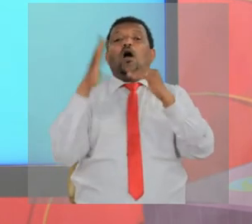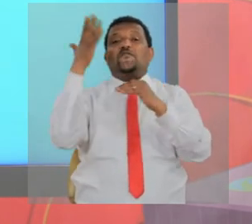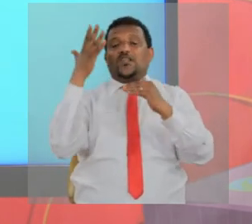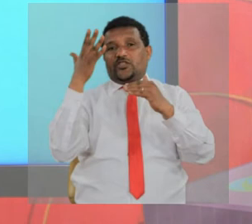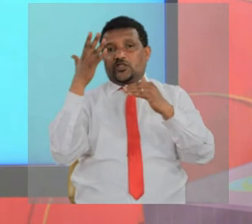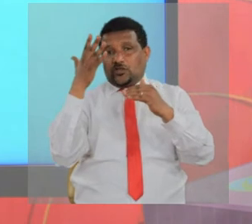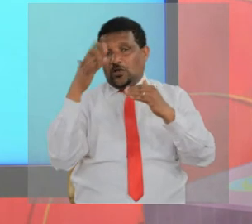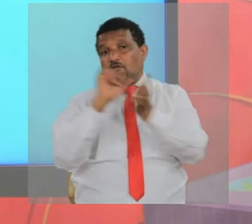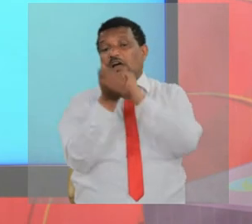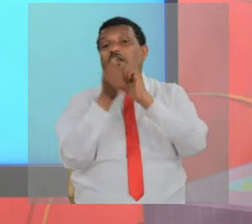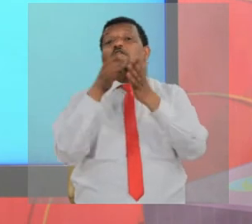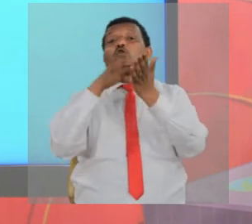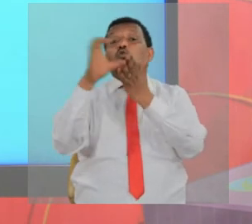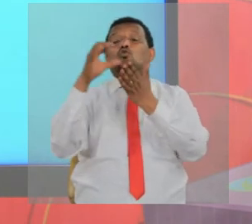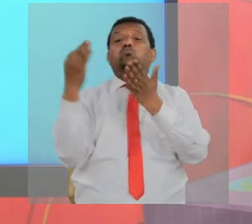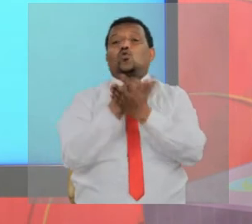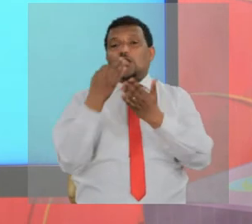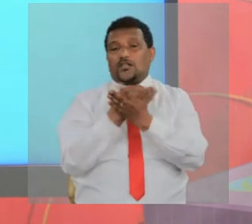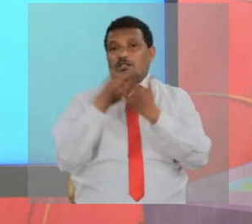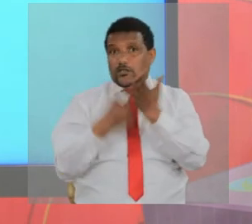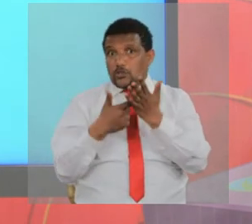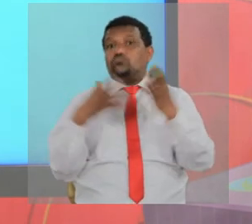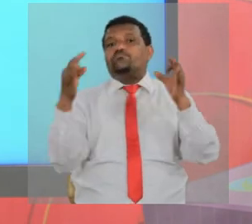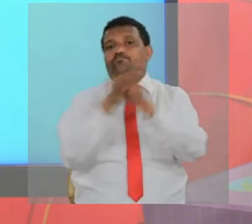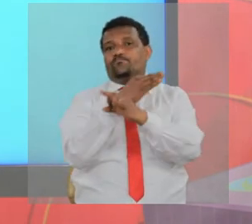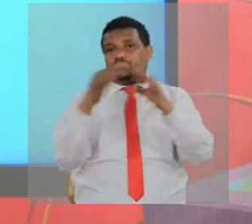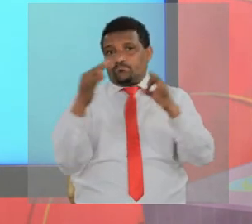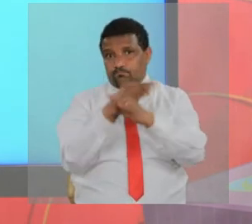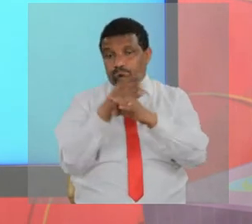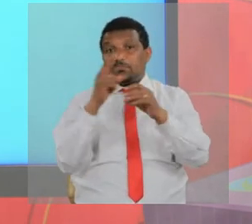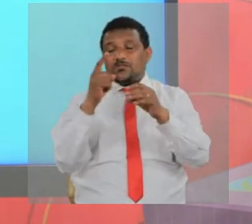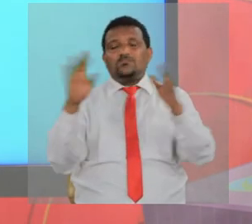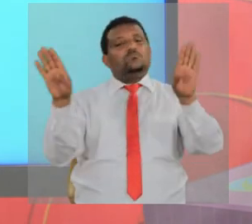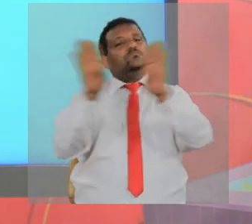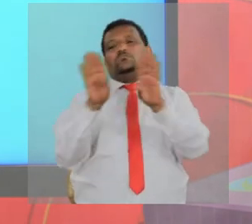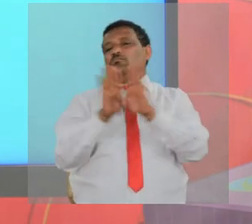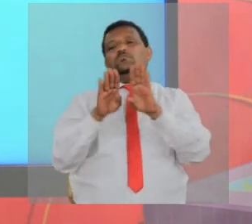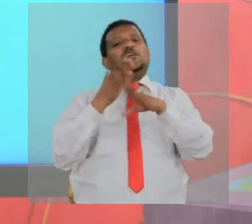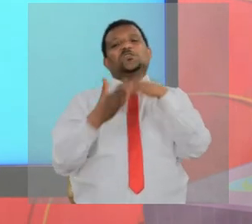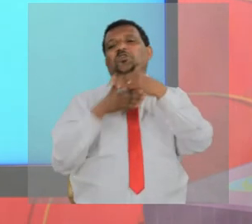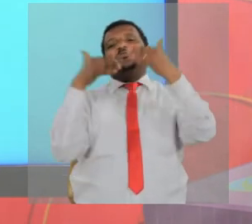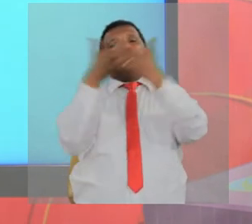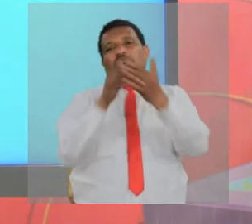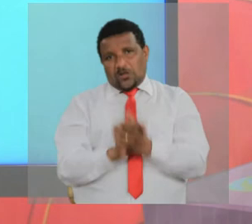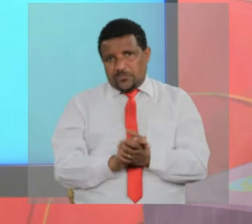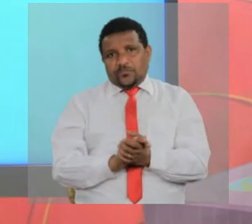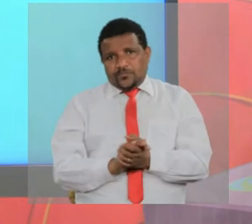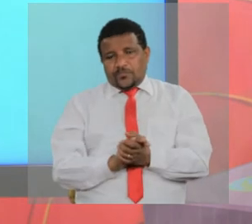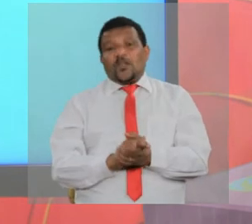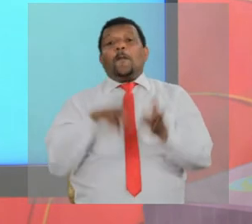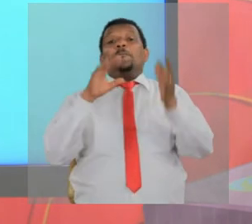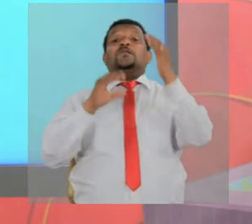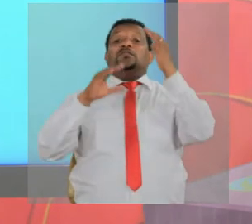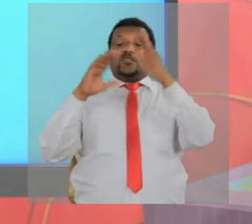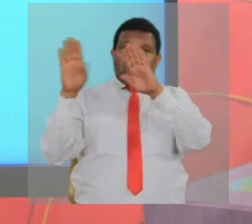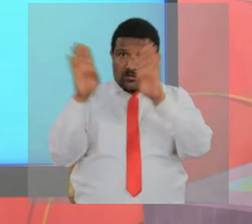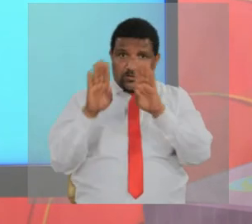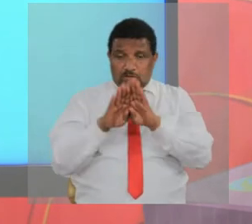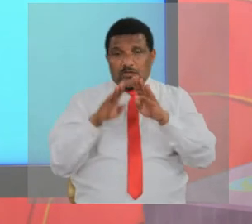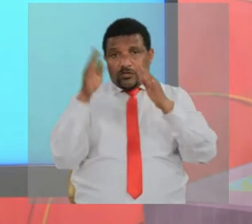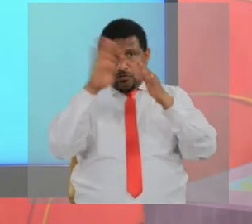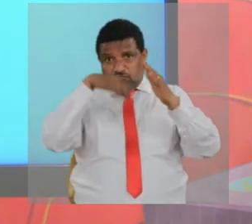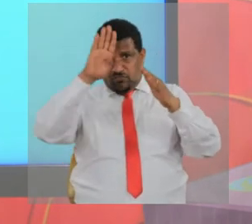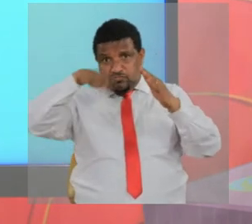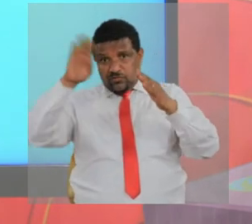production. In this case, the firm is at its shutdown point. Now, the short run supply curve of a perfectly competitive firm